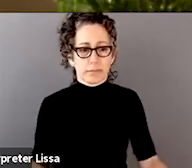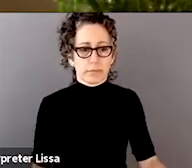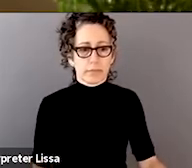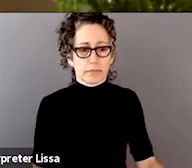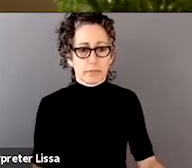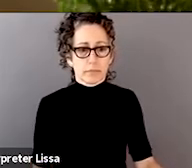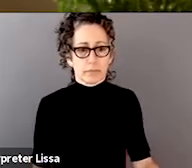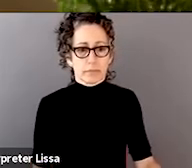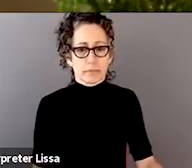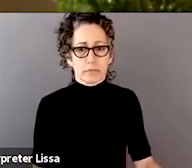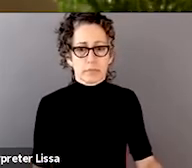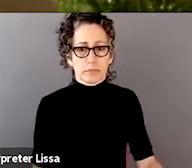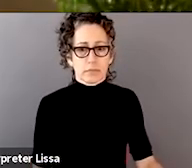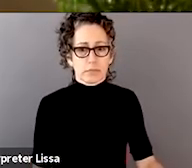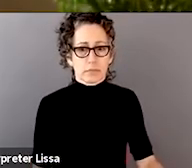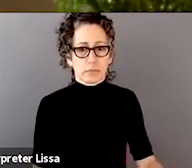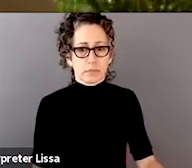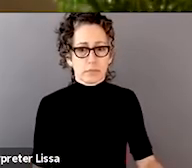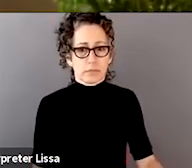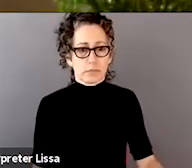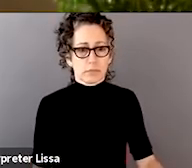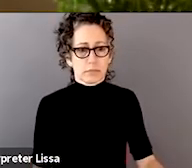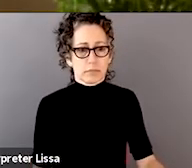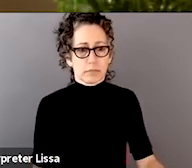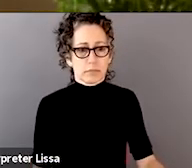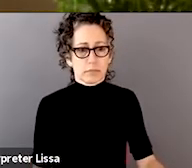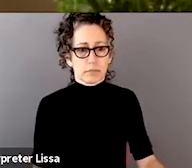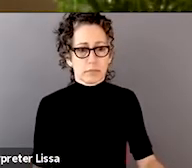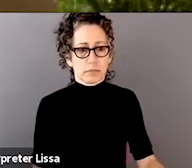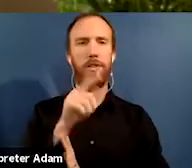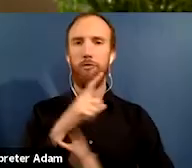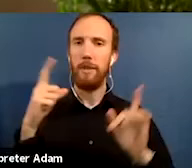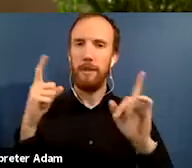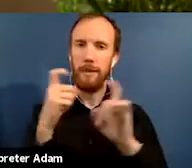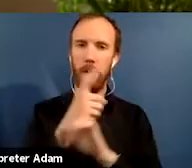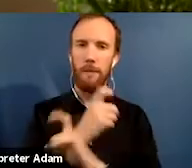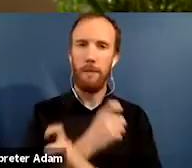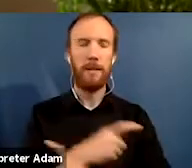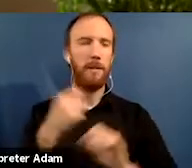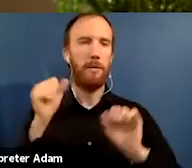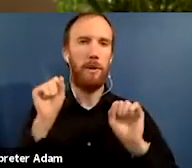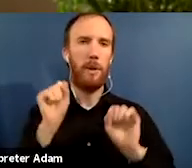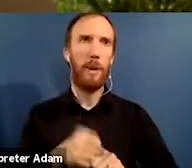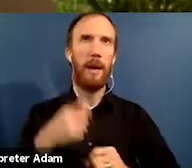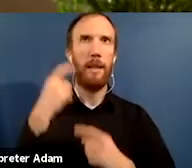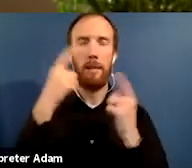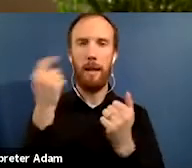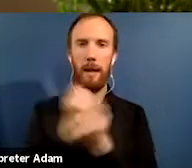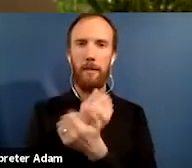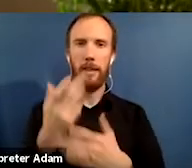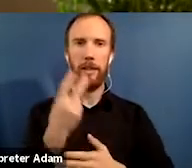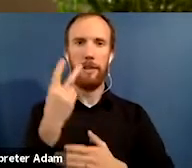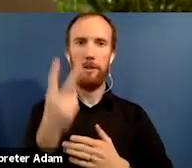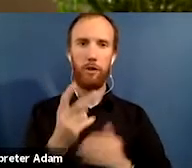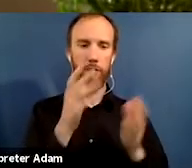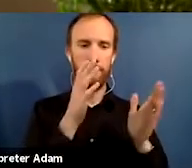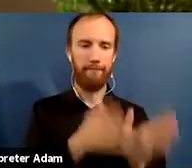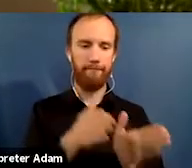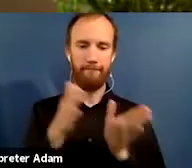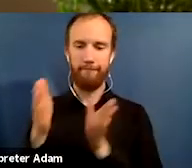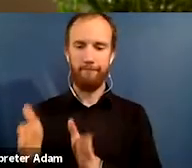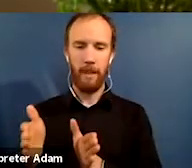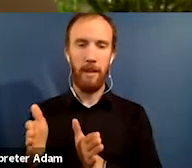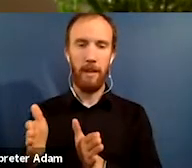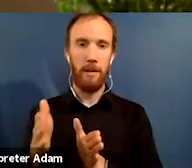out biases, right? So these are, again, like these things are complex enough that we can think about them as two phases. Do we even know if the